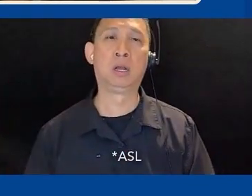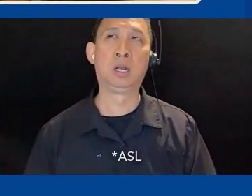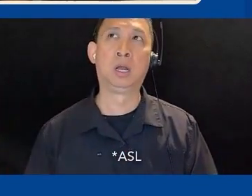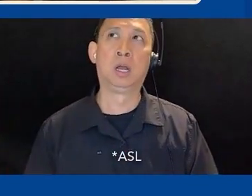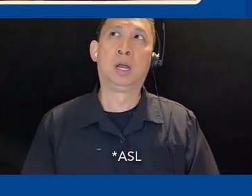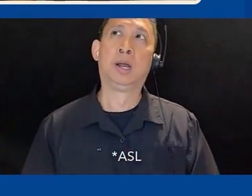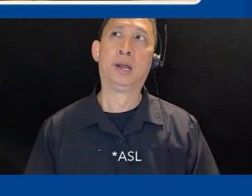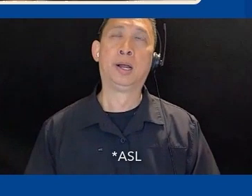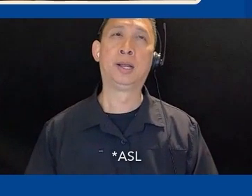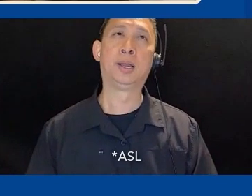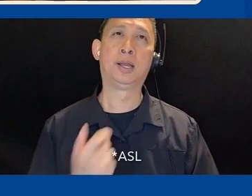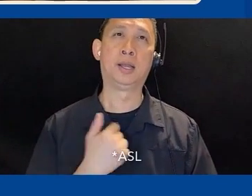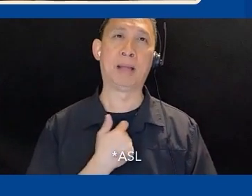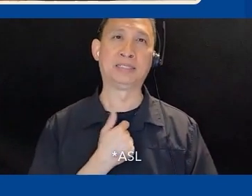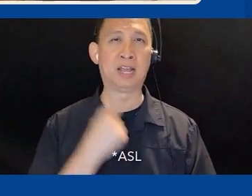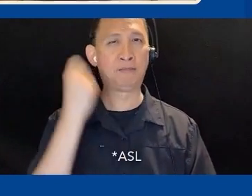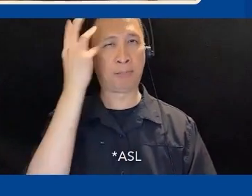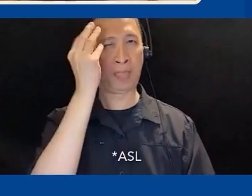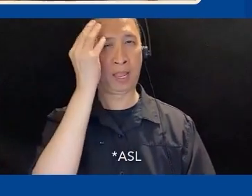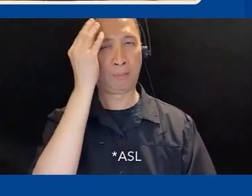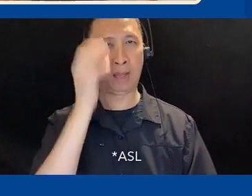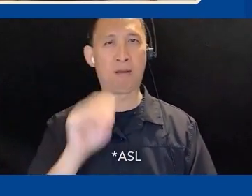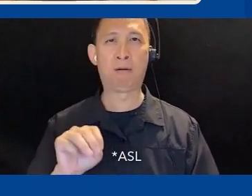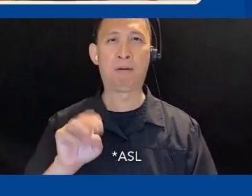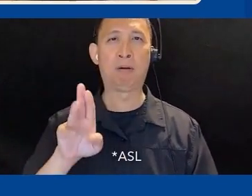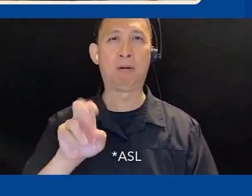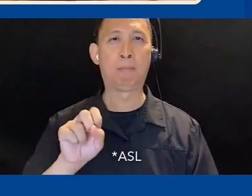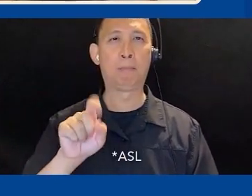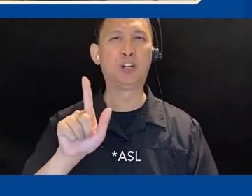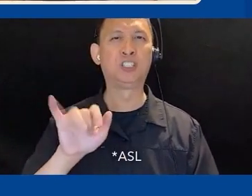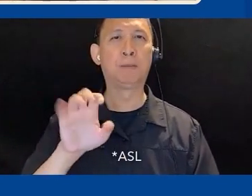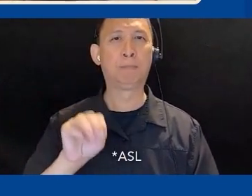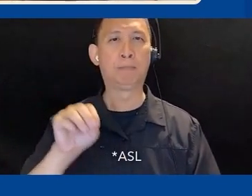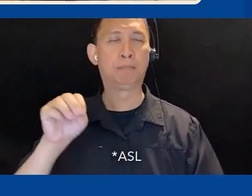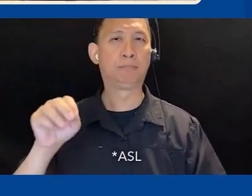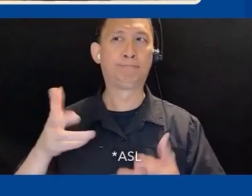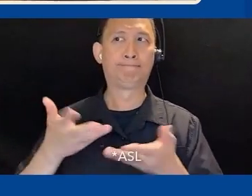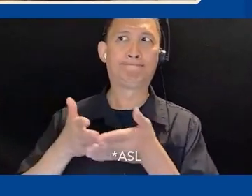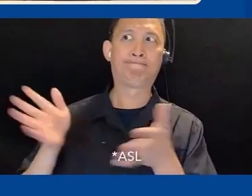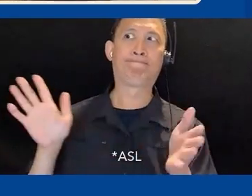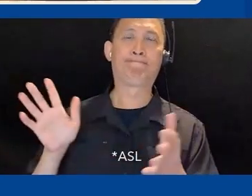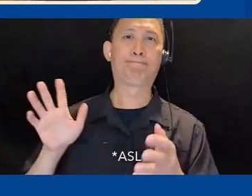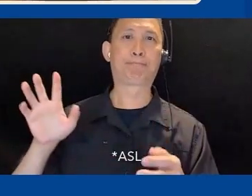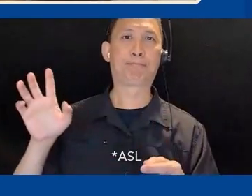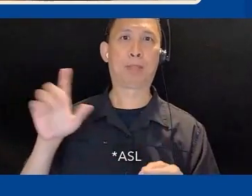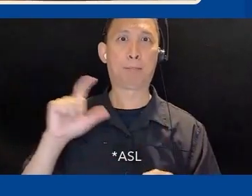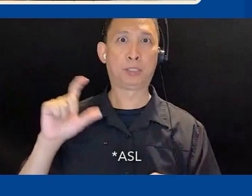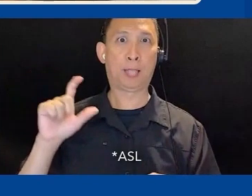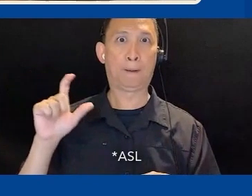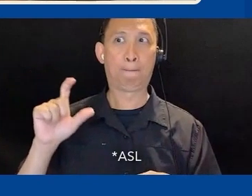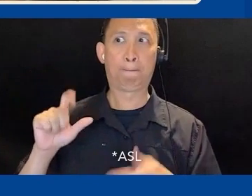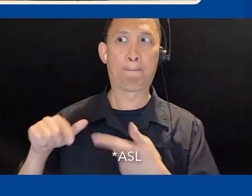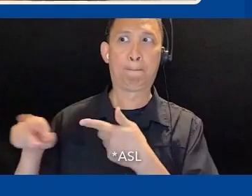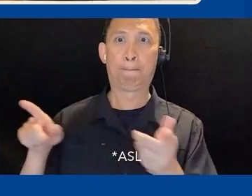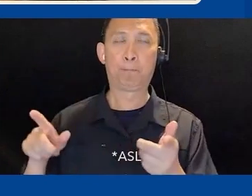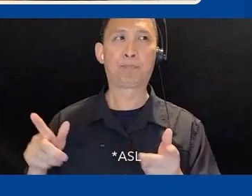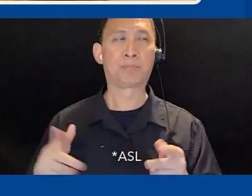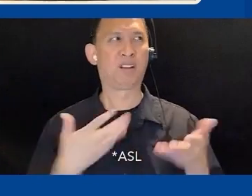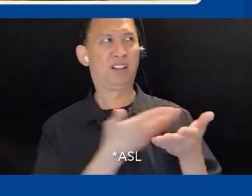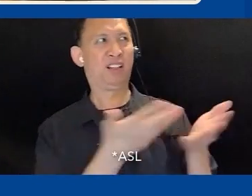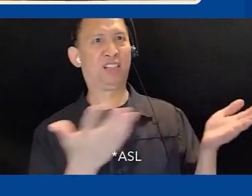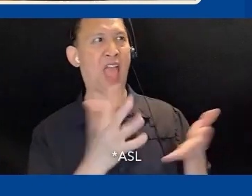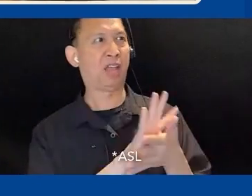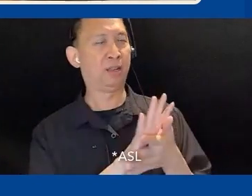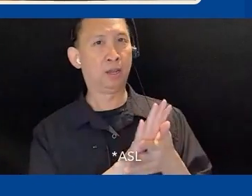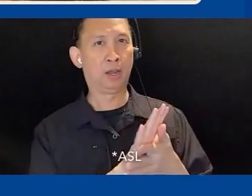know, when you think about Muslims and feeling like you know, there's this force kind of that is against us,